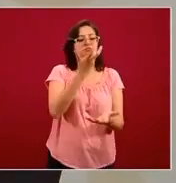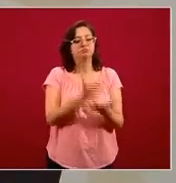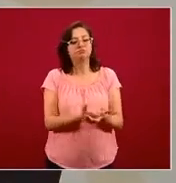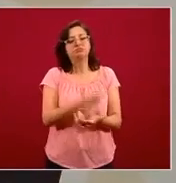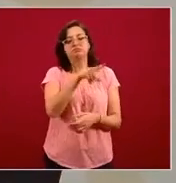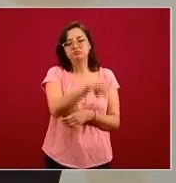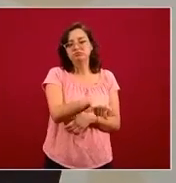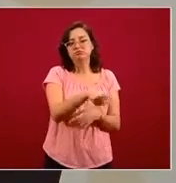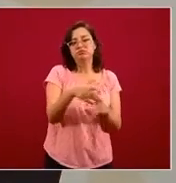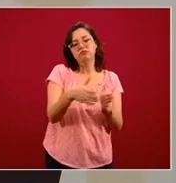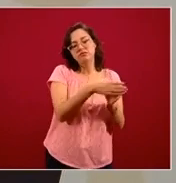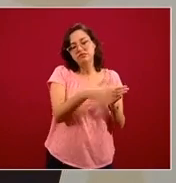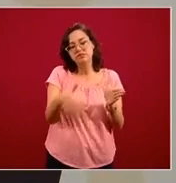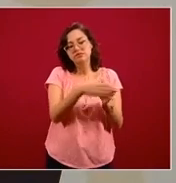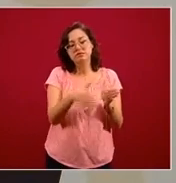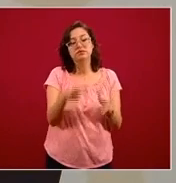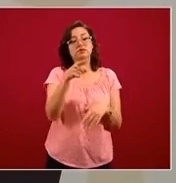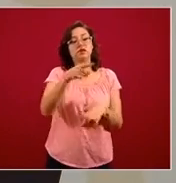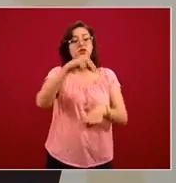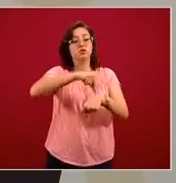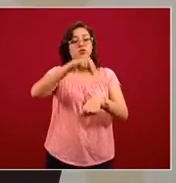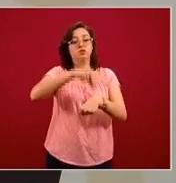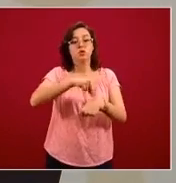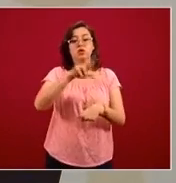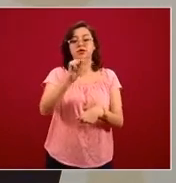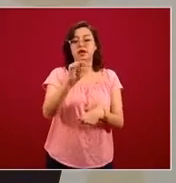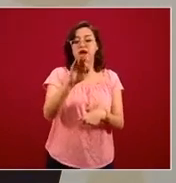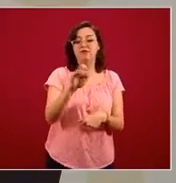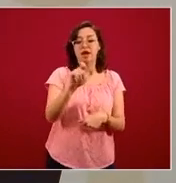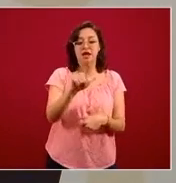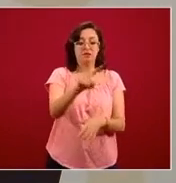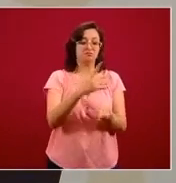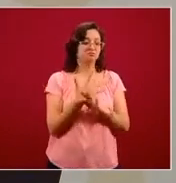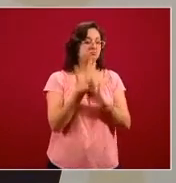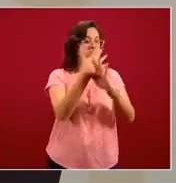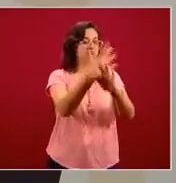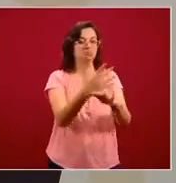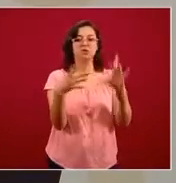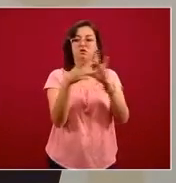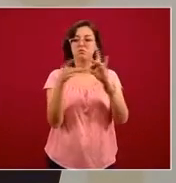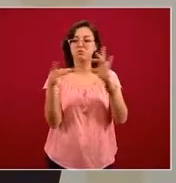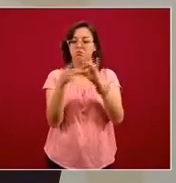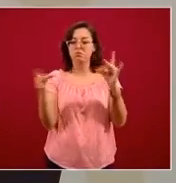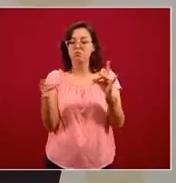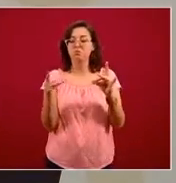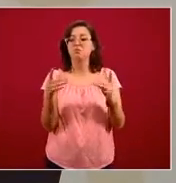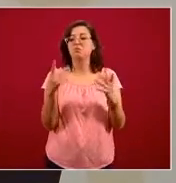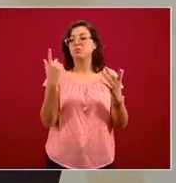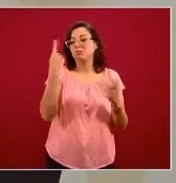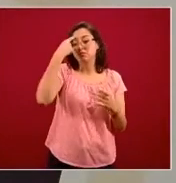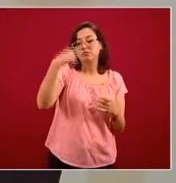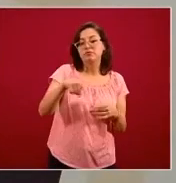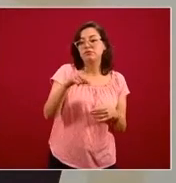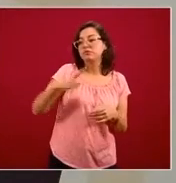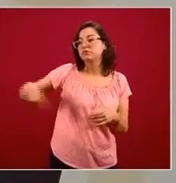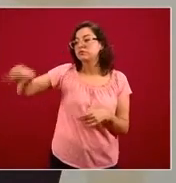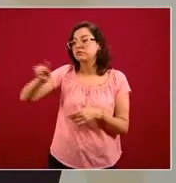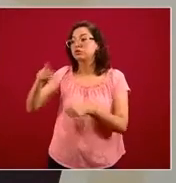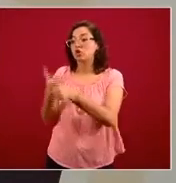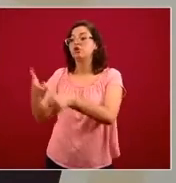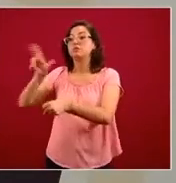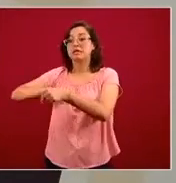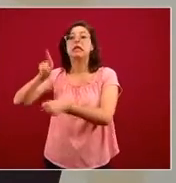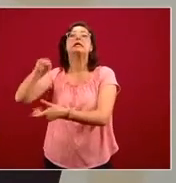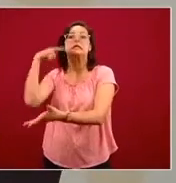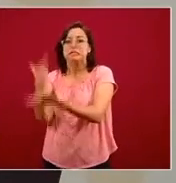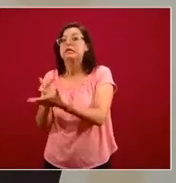recovery. So Dr. Valdez, who is the doctor in charge of that hospital, was saying that in order to